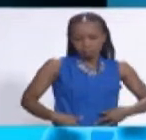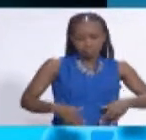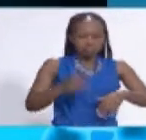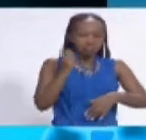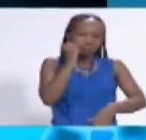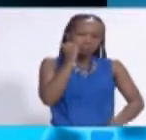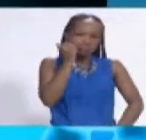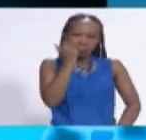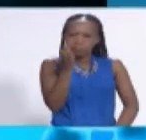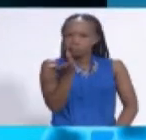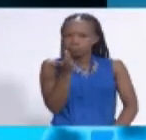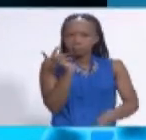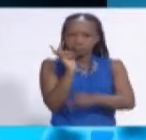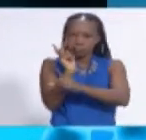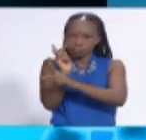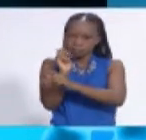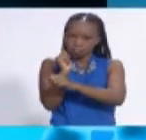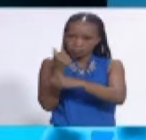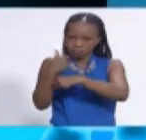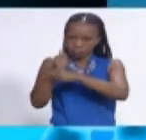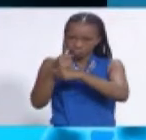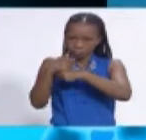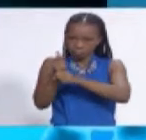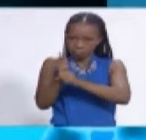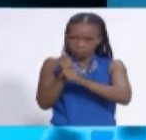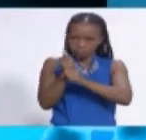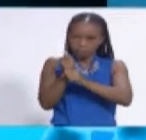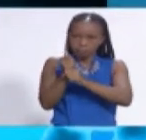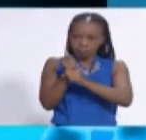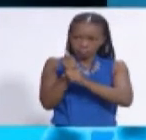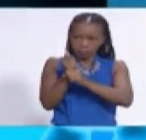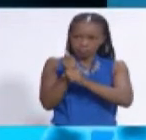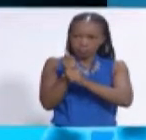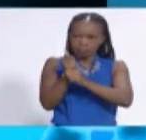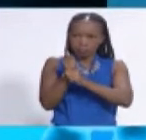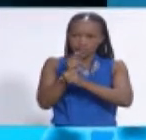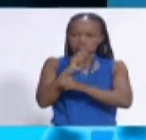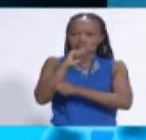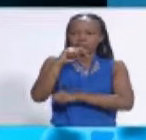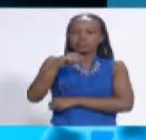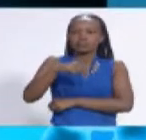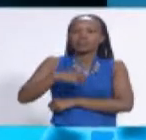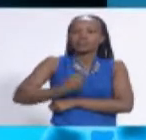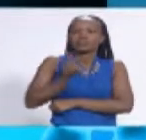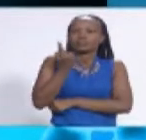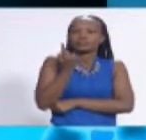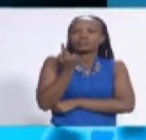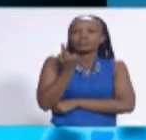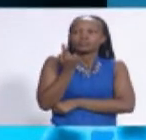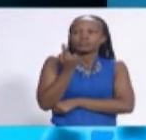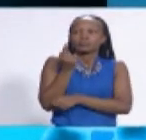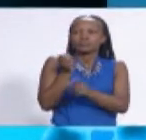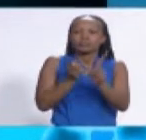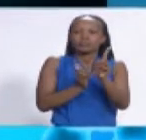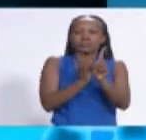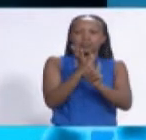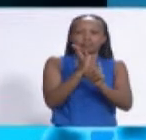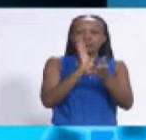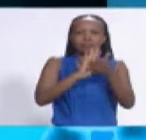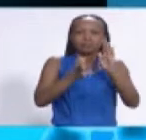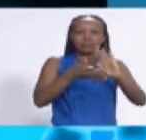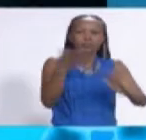so exposes such sufferer, and of course gives, lends, sells, transmits or exposes without